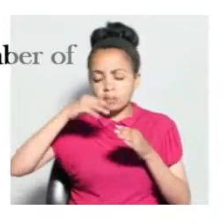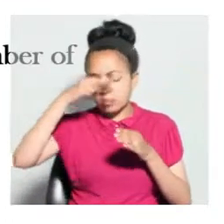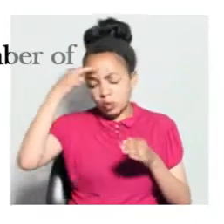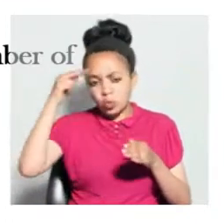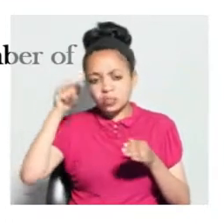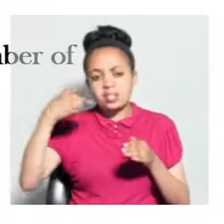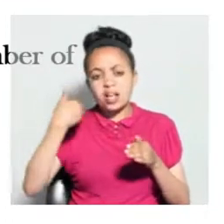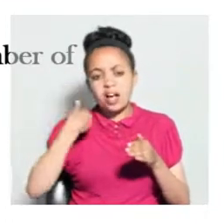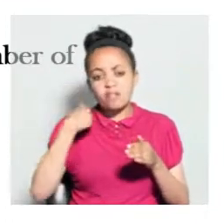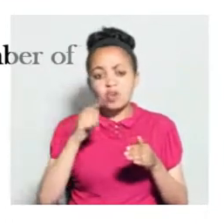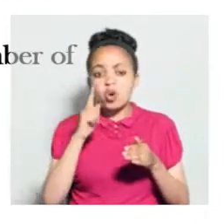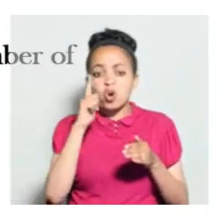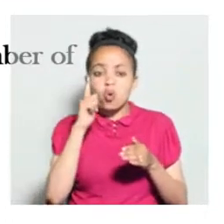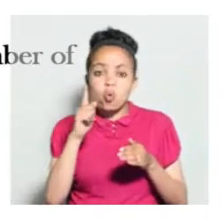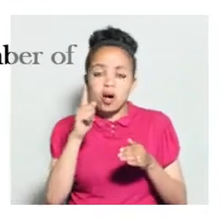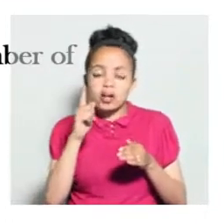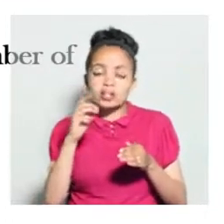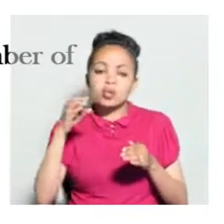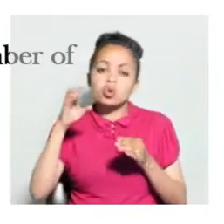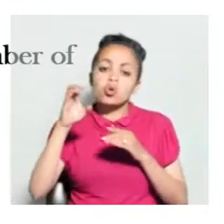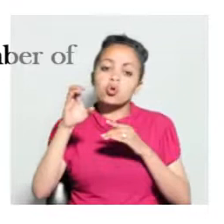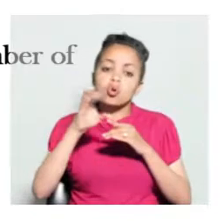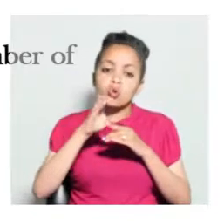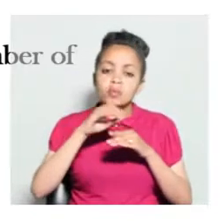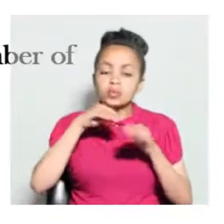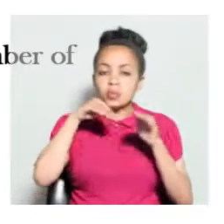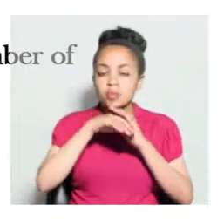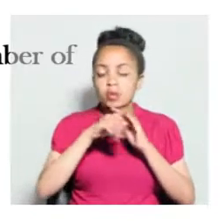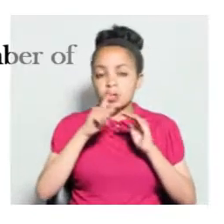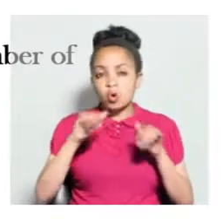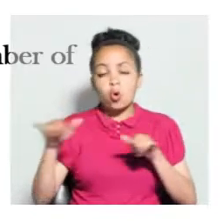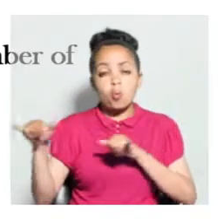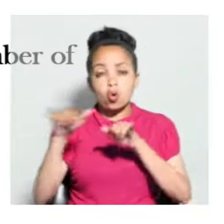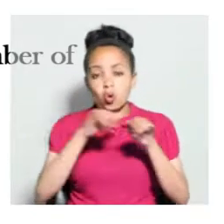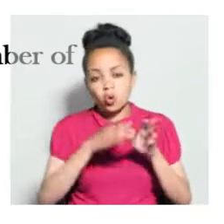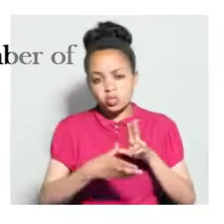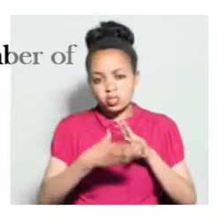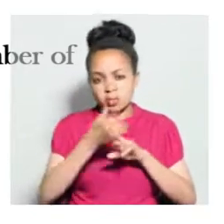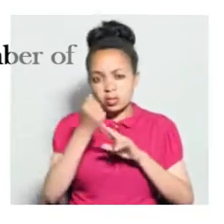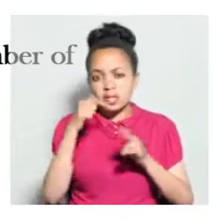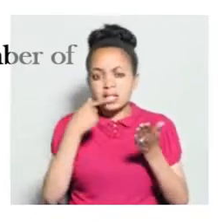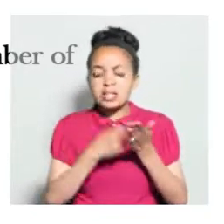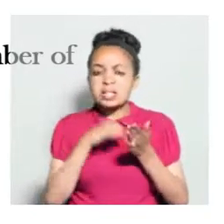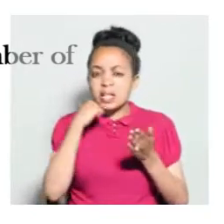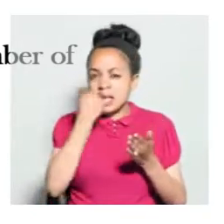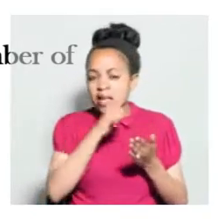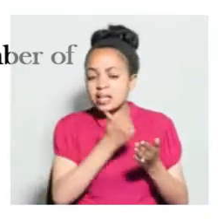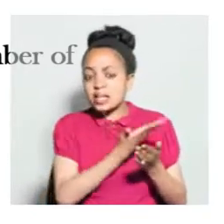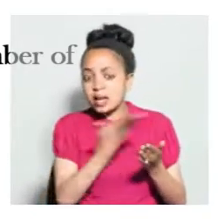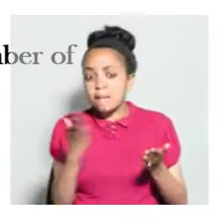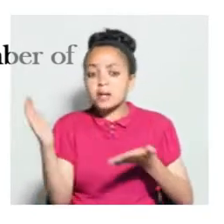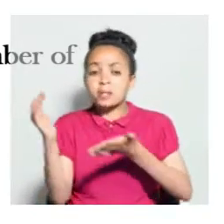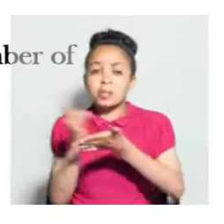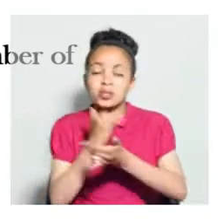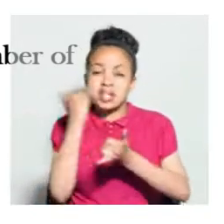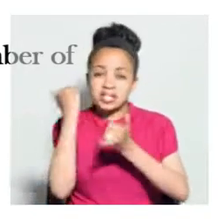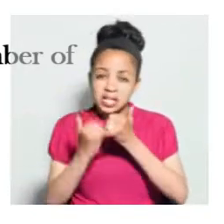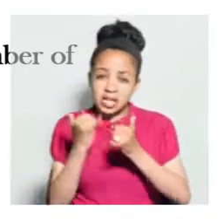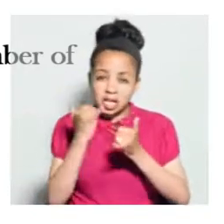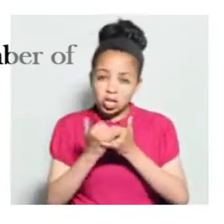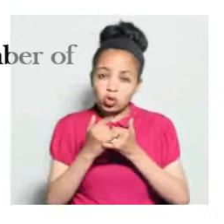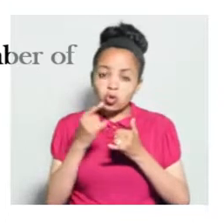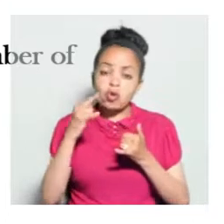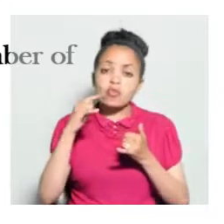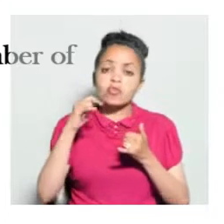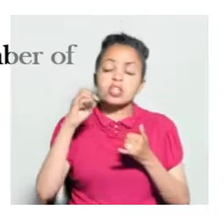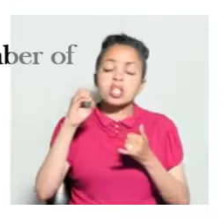contains one set of chromosomes in homologous pair. This n number that can be produced at the end of